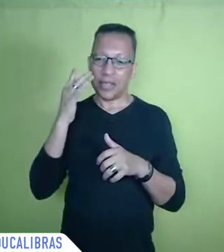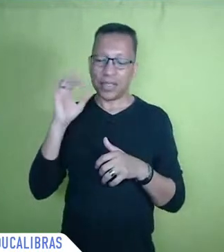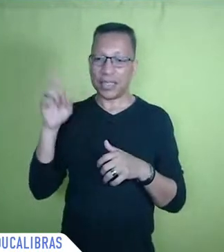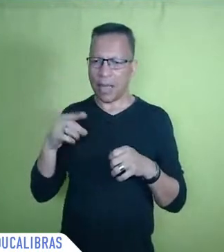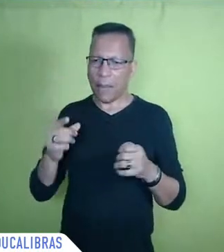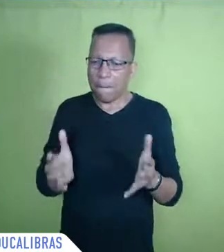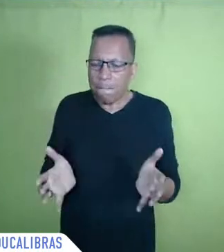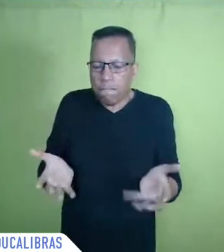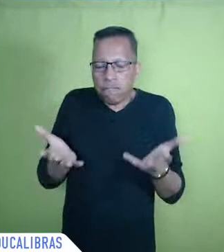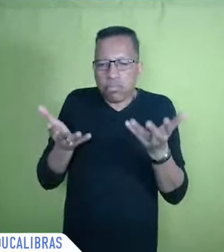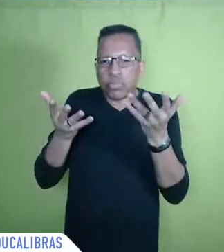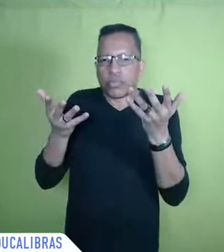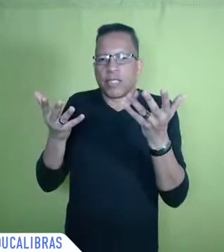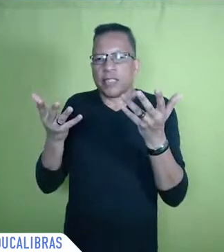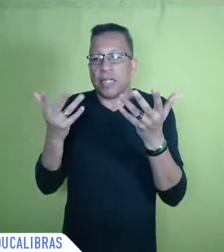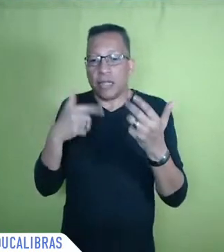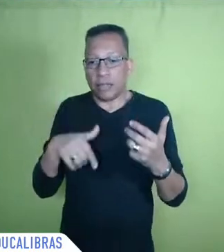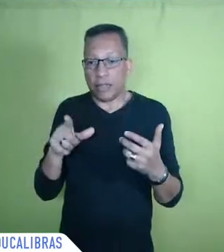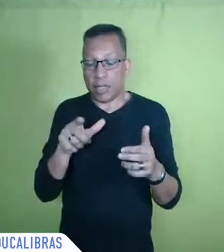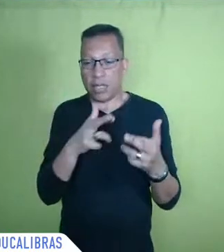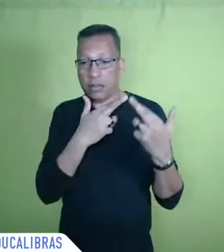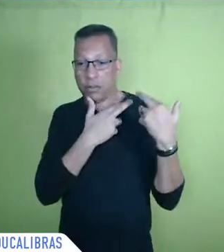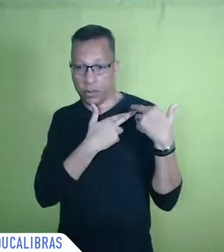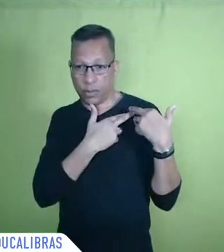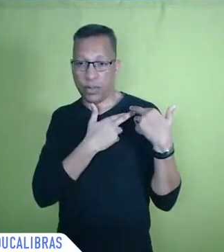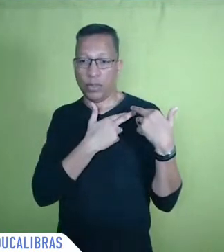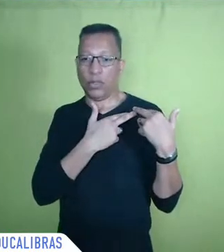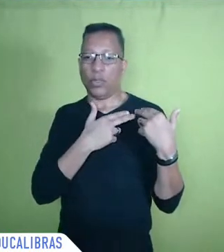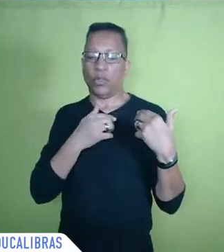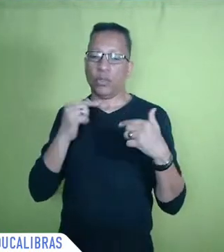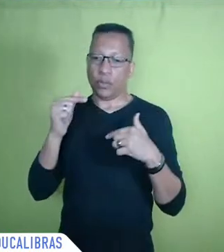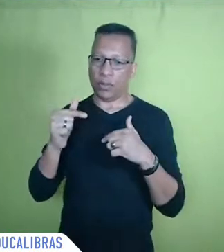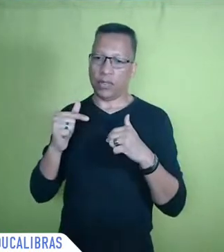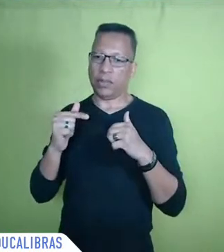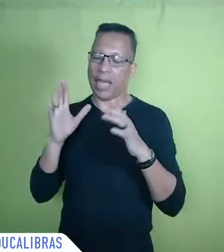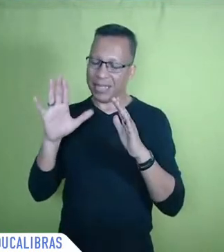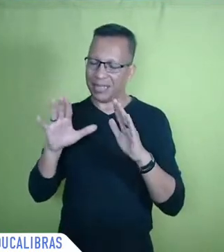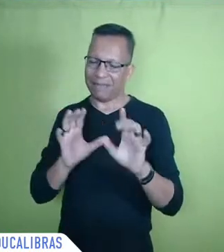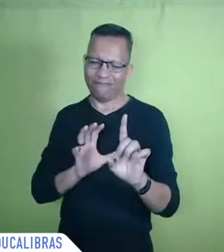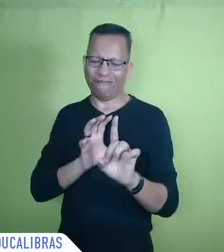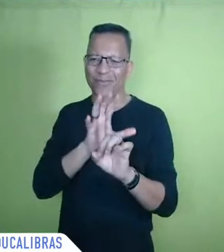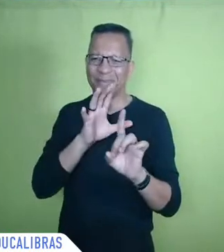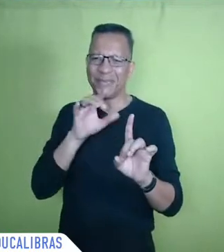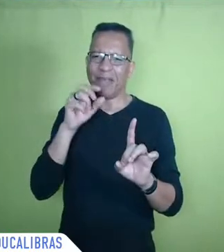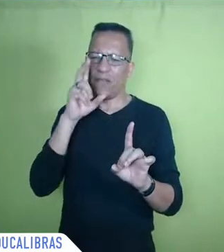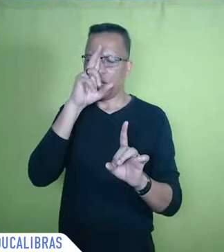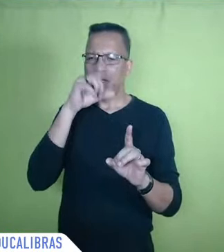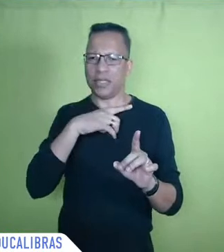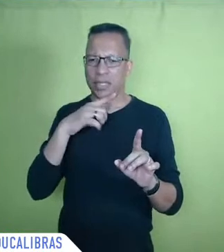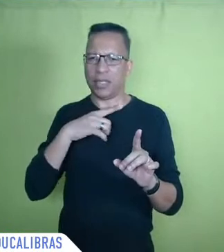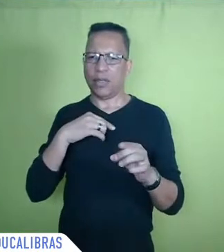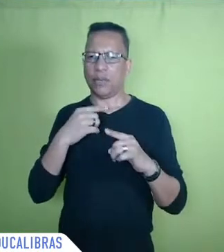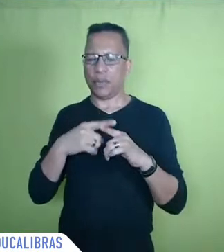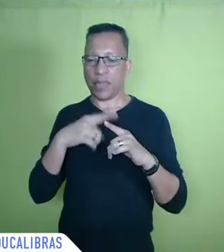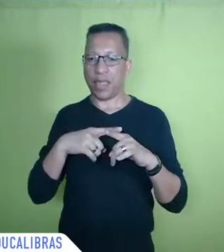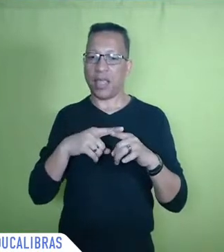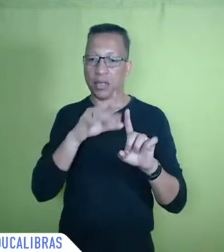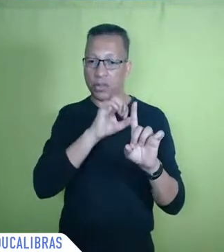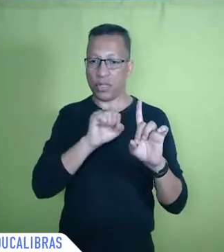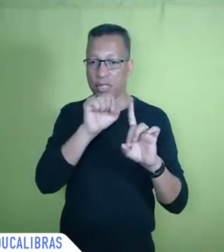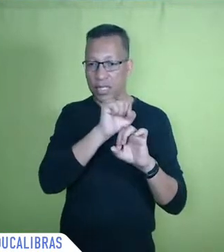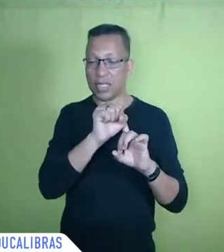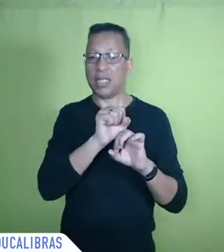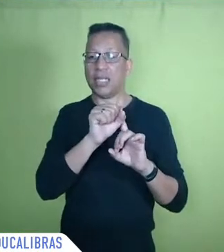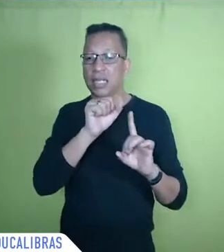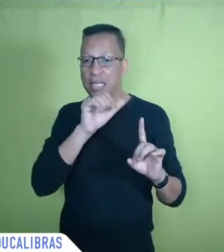have observed, and I think we can promote. The idea you mentioned of a great pact